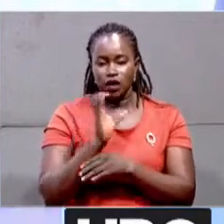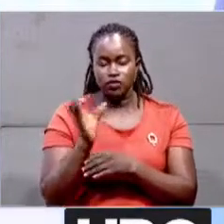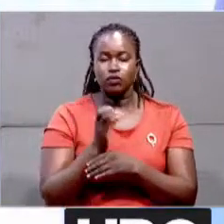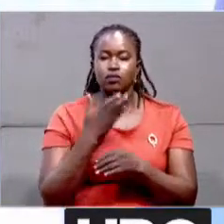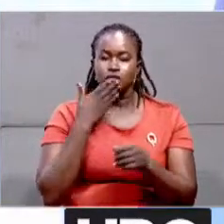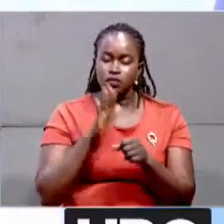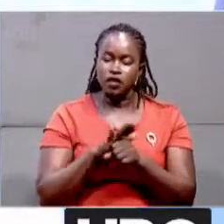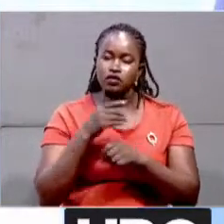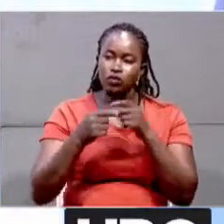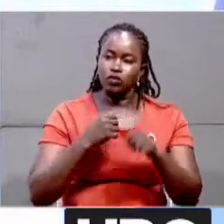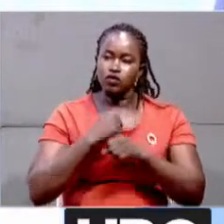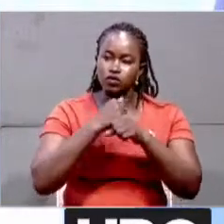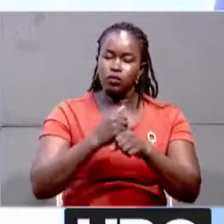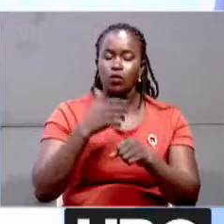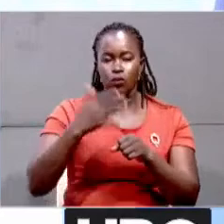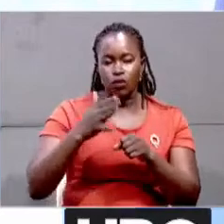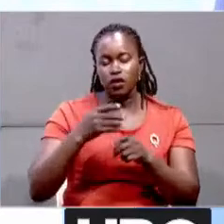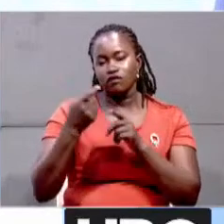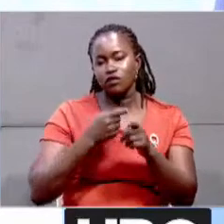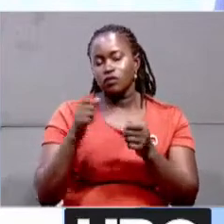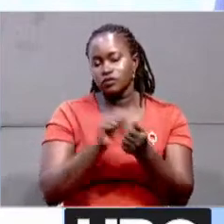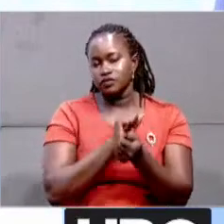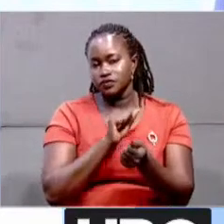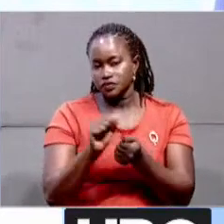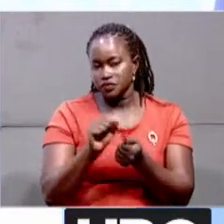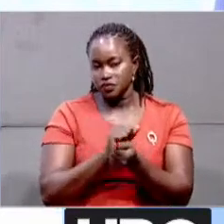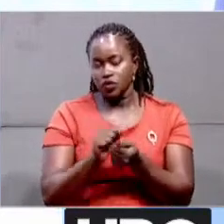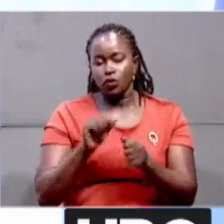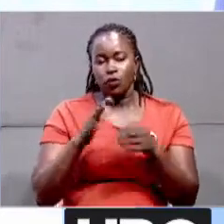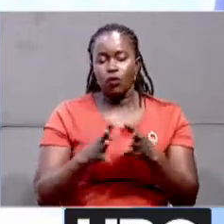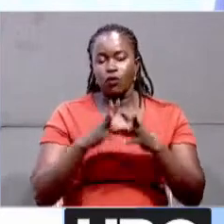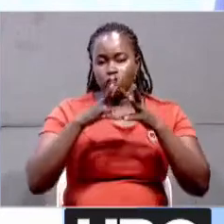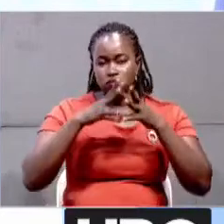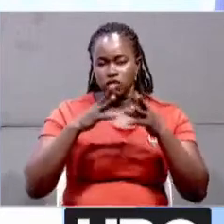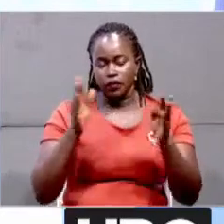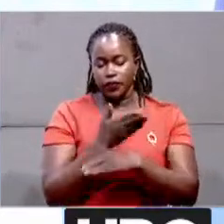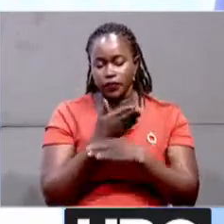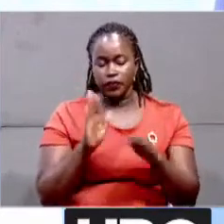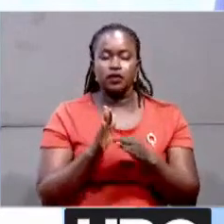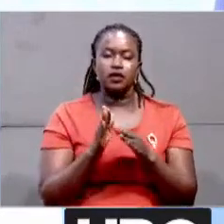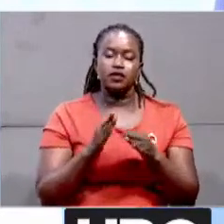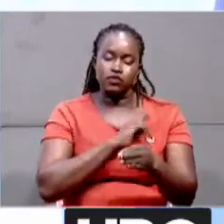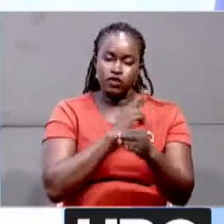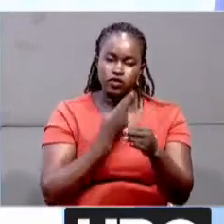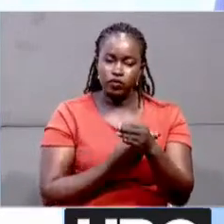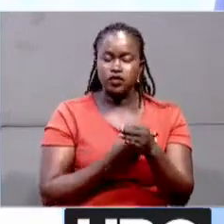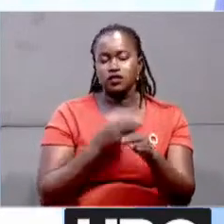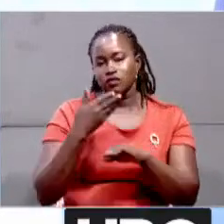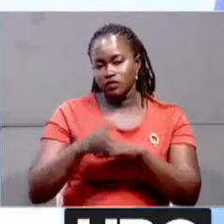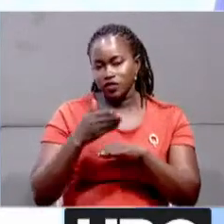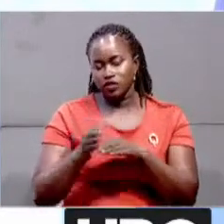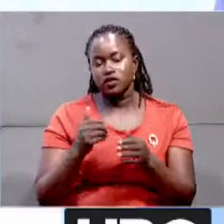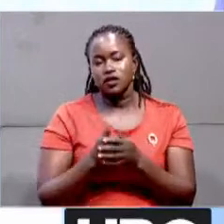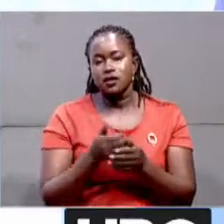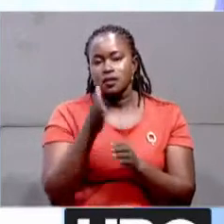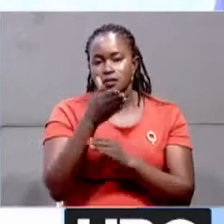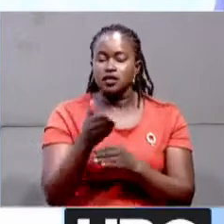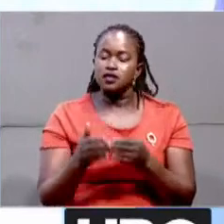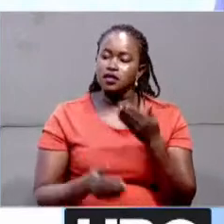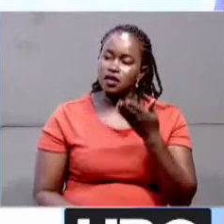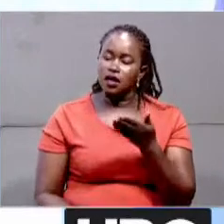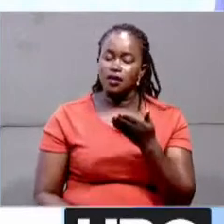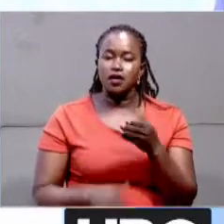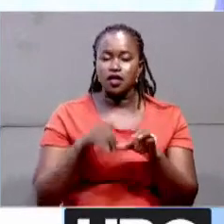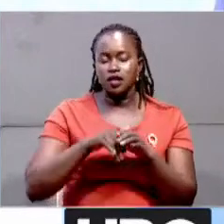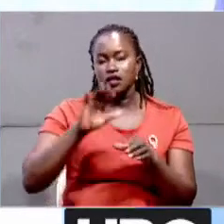region's water bodies from being depleted of their resources. Now, the ministers were attending